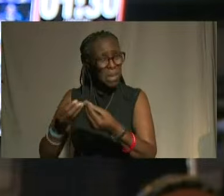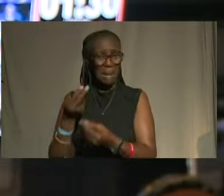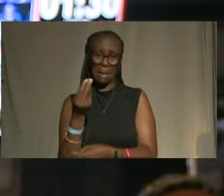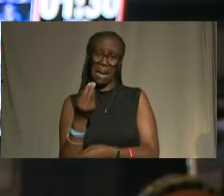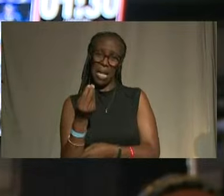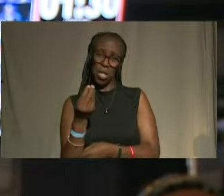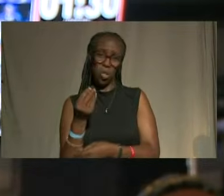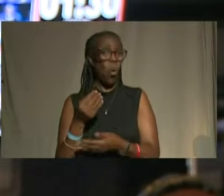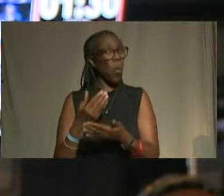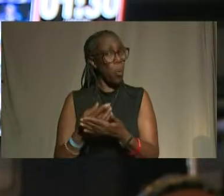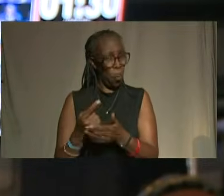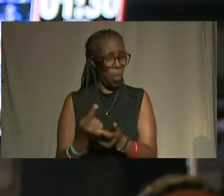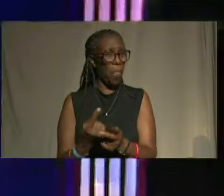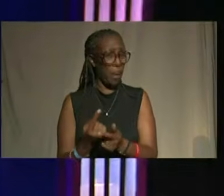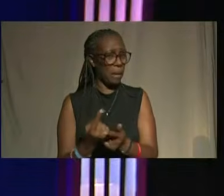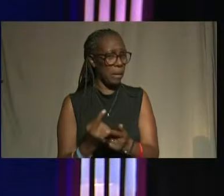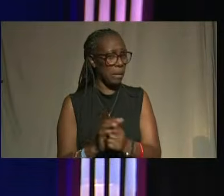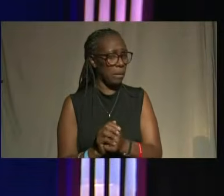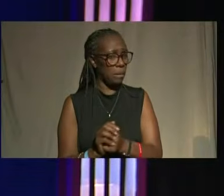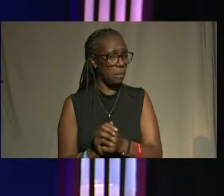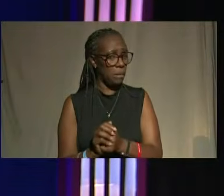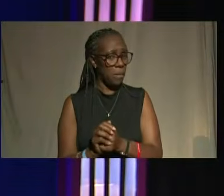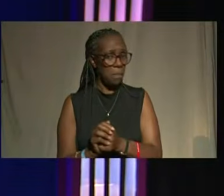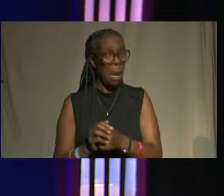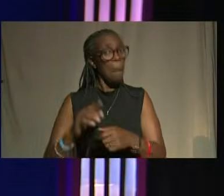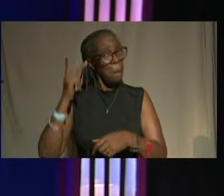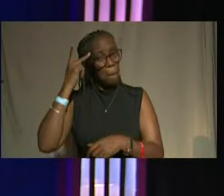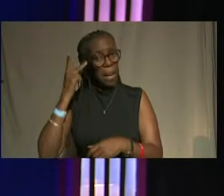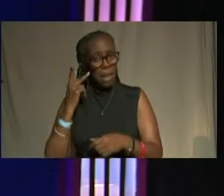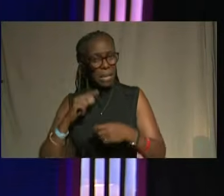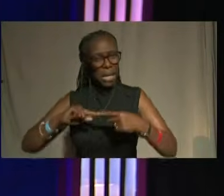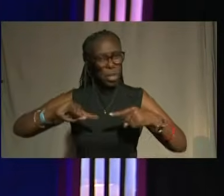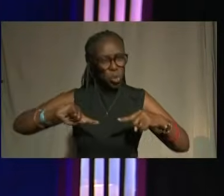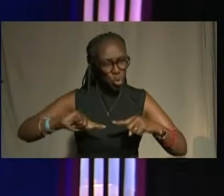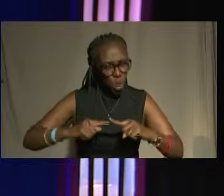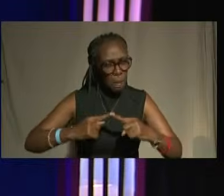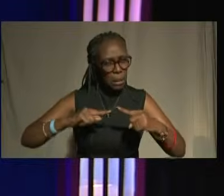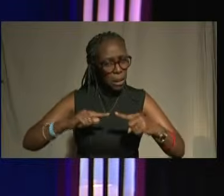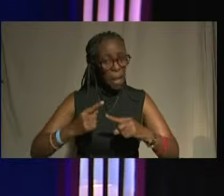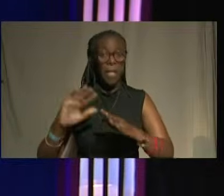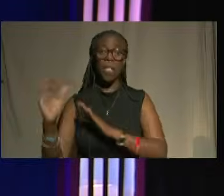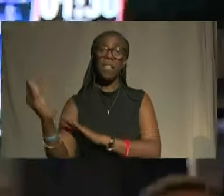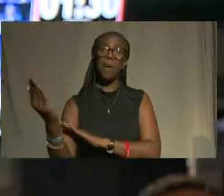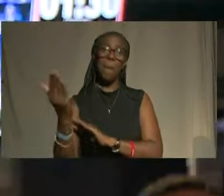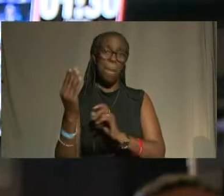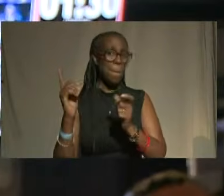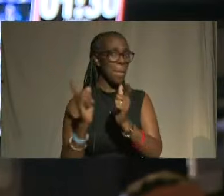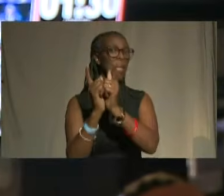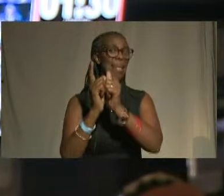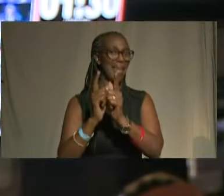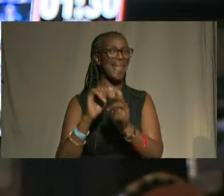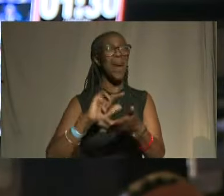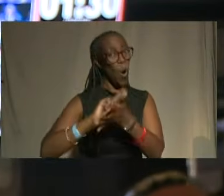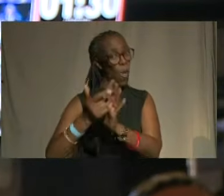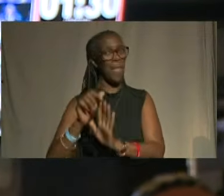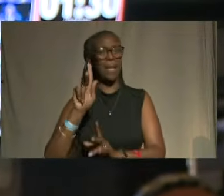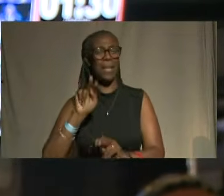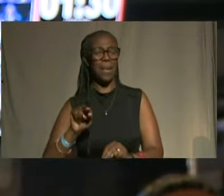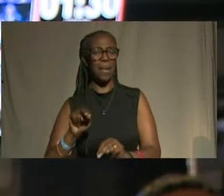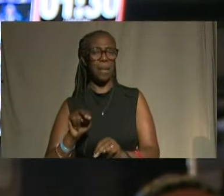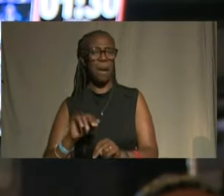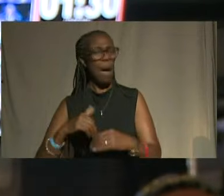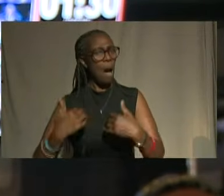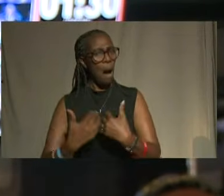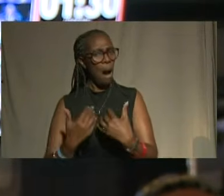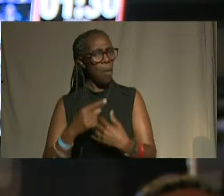that economically parents are struggling to pay school fees and meet other needs, how will your administration, if elected, resolve